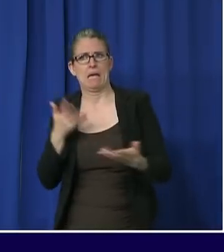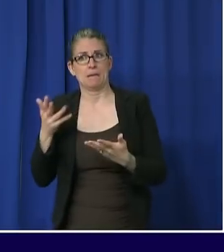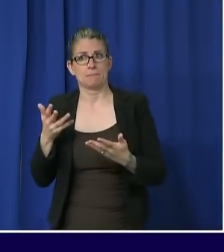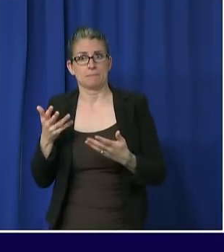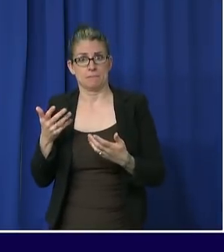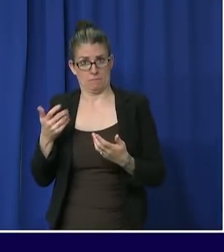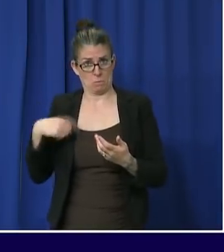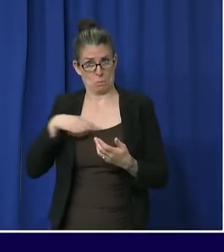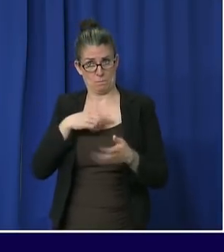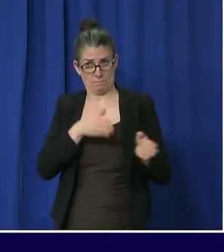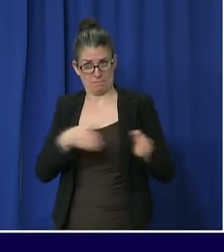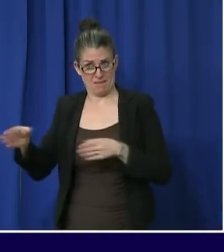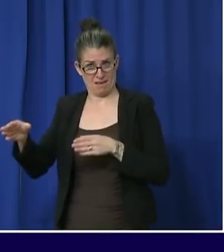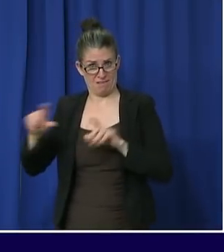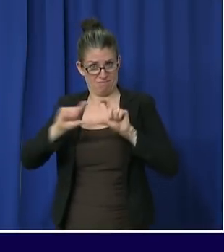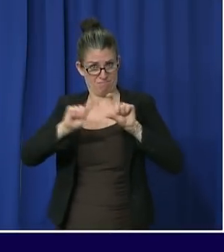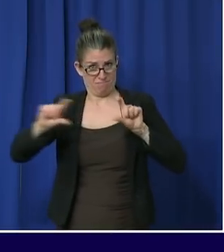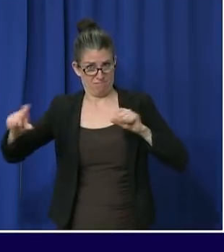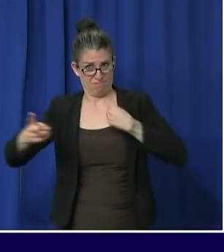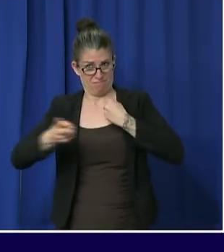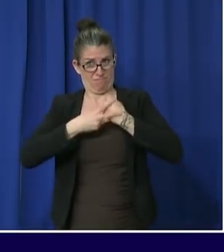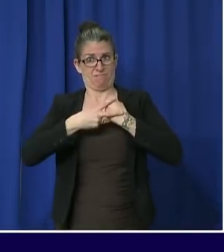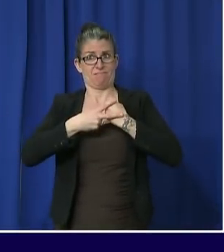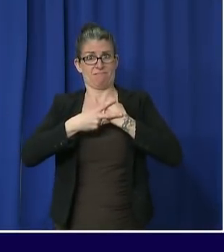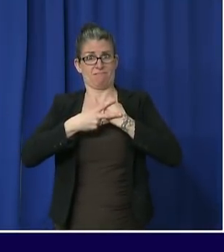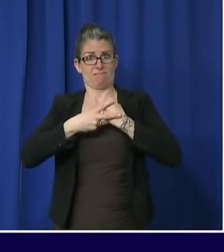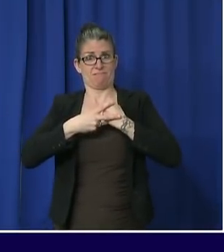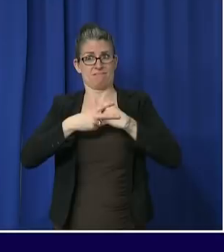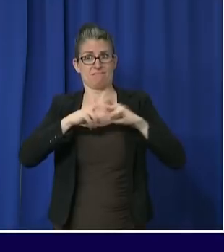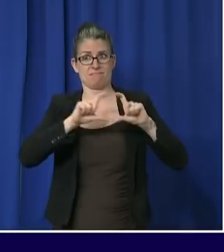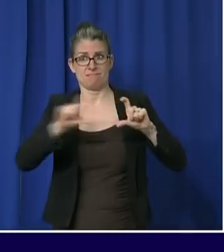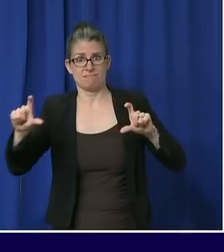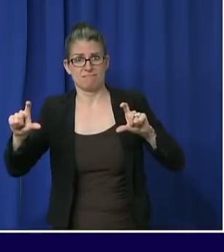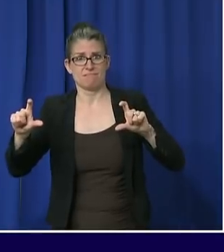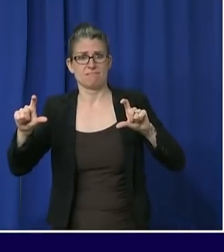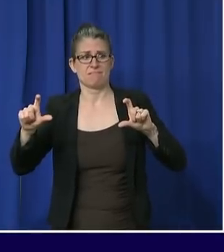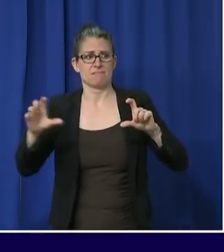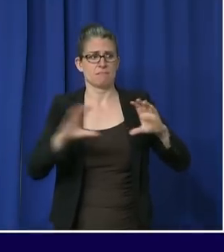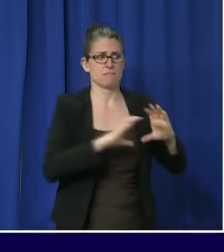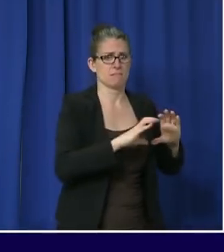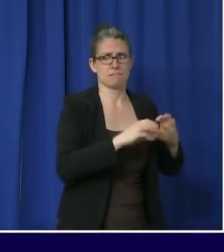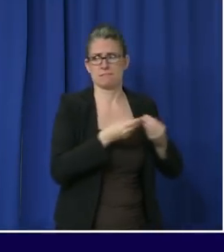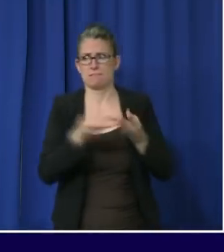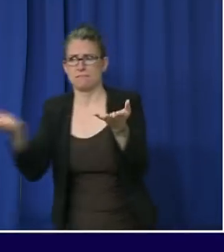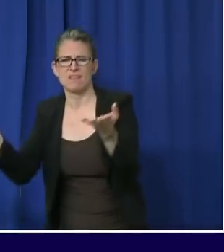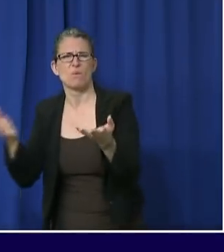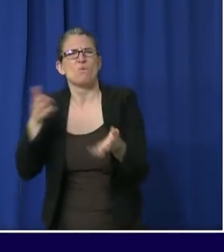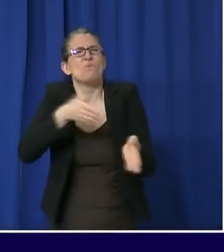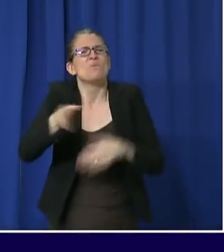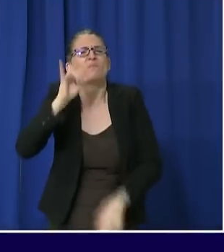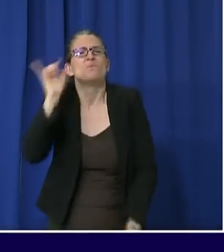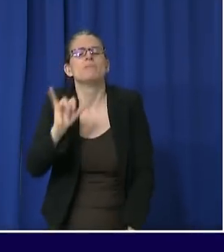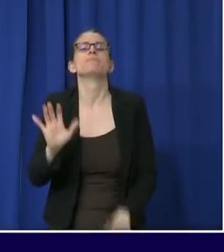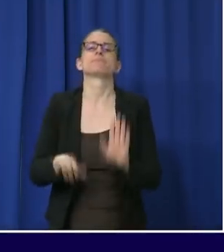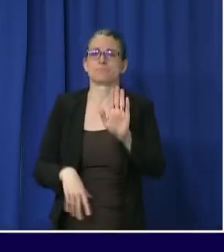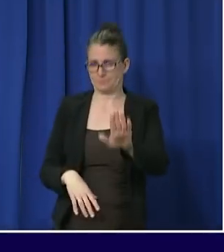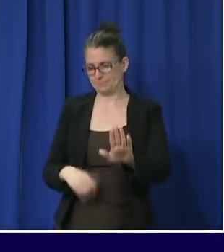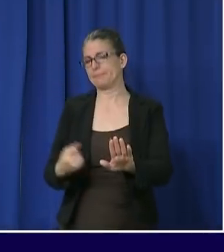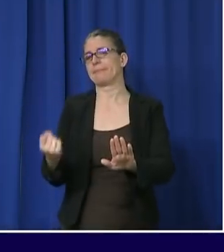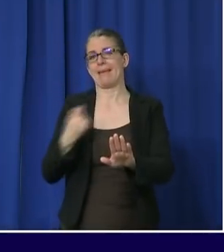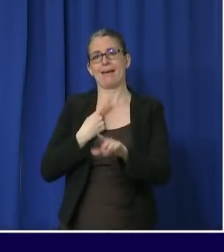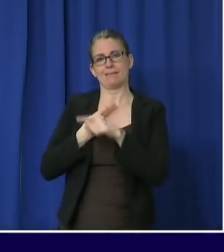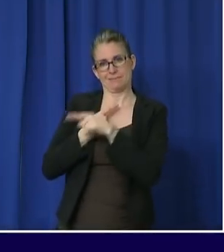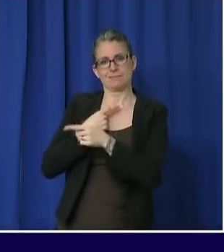turned over to an allocating authority? Great. So Kate asks about a